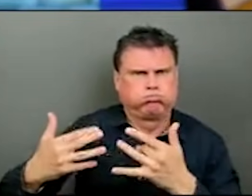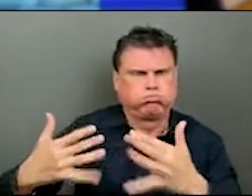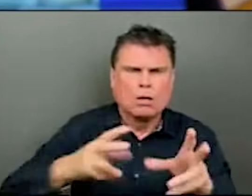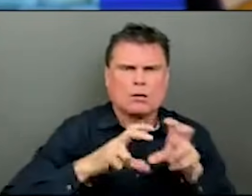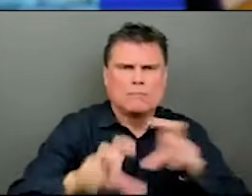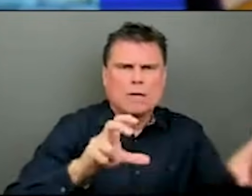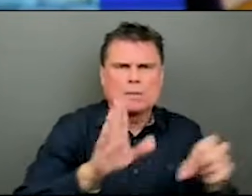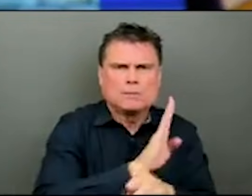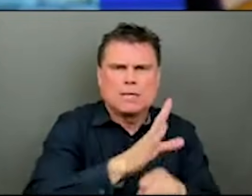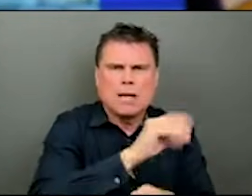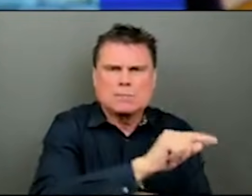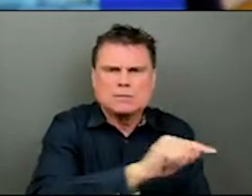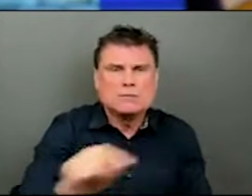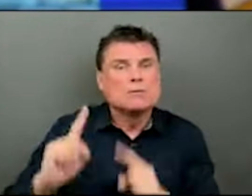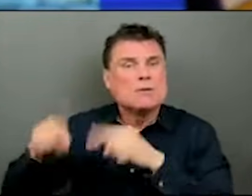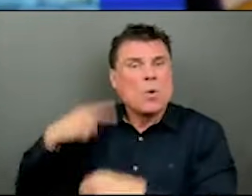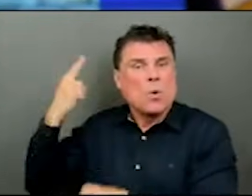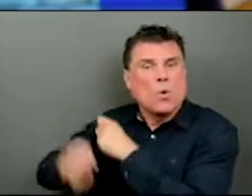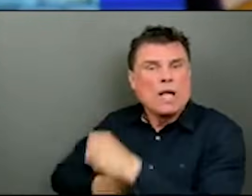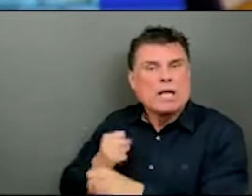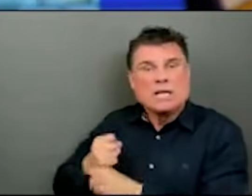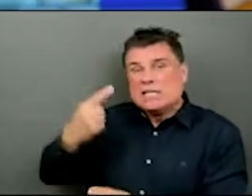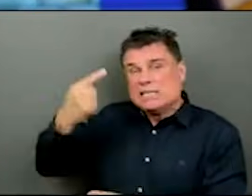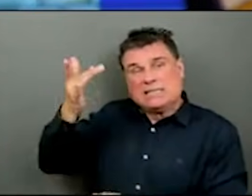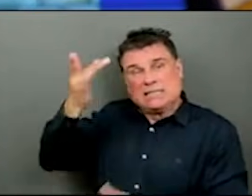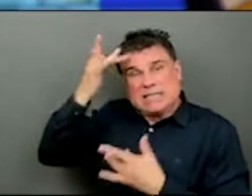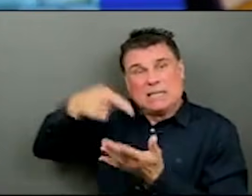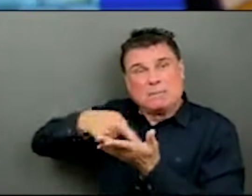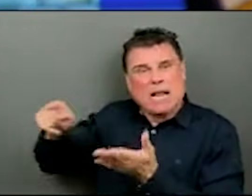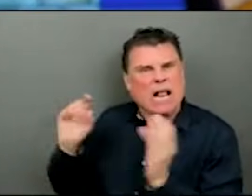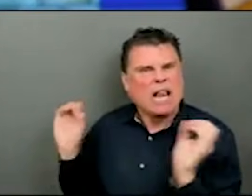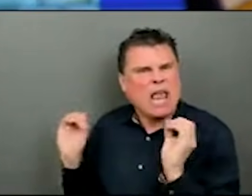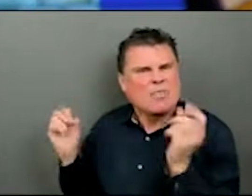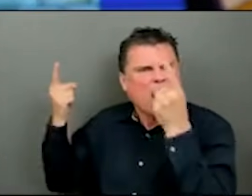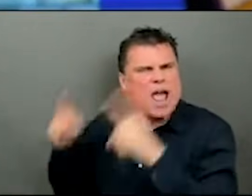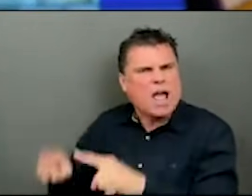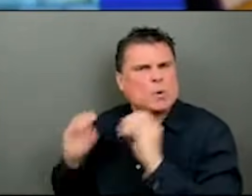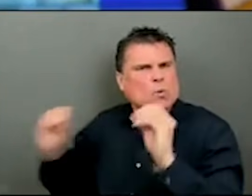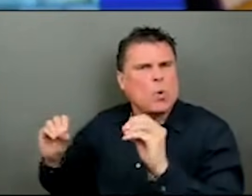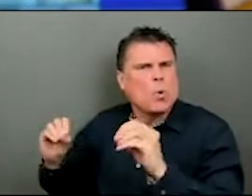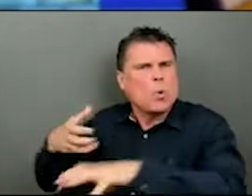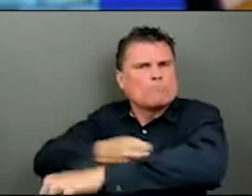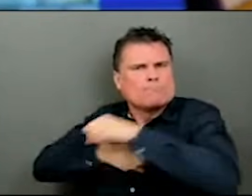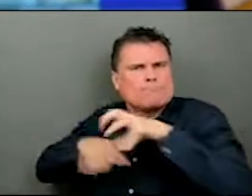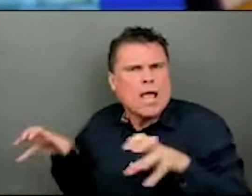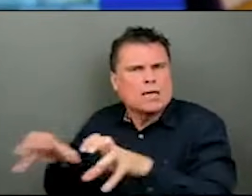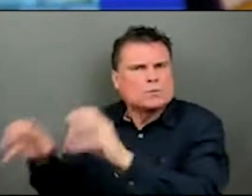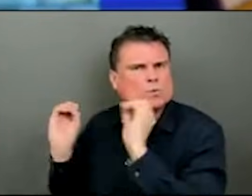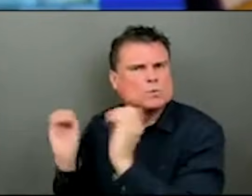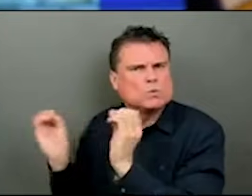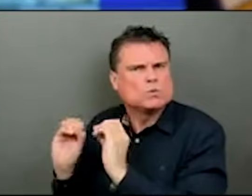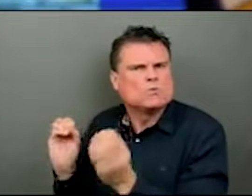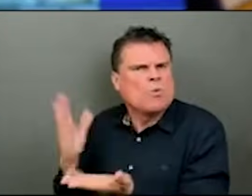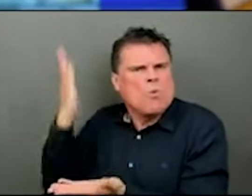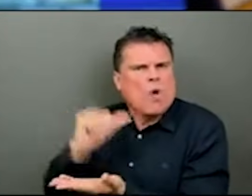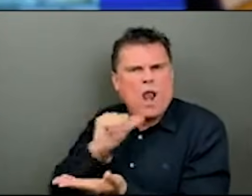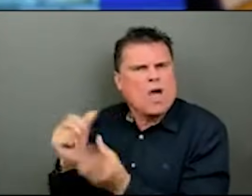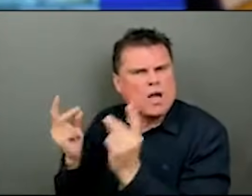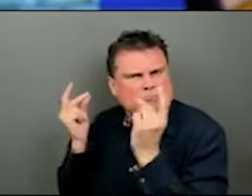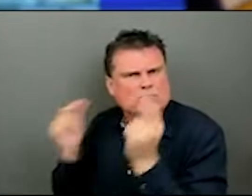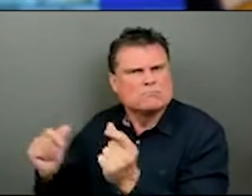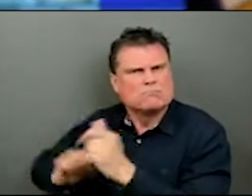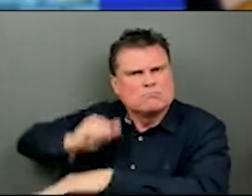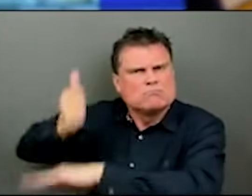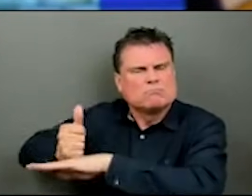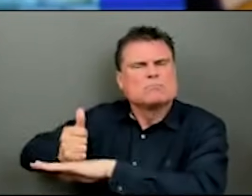sick pay a year later, and you aren't filling the gaps. Why aren't you moving as quickly on this as you are on other